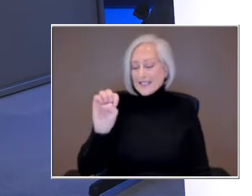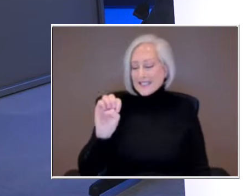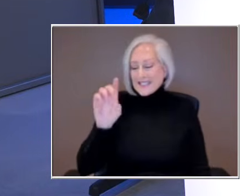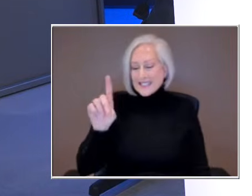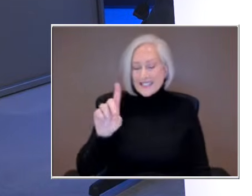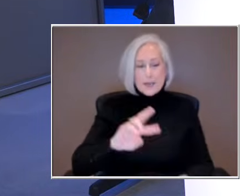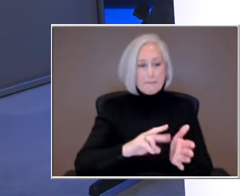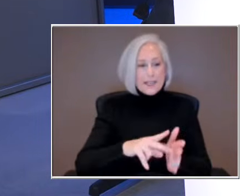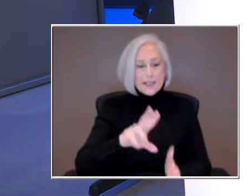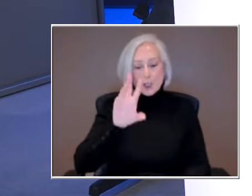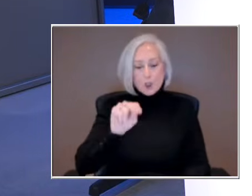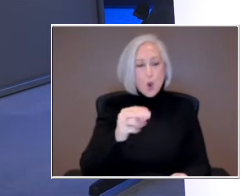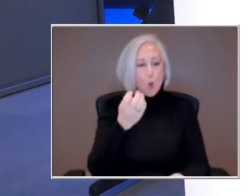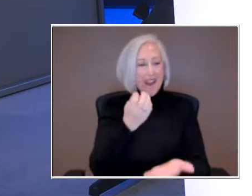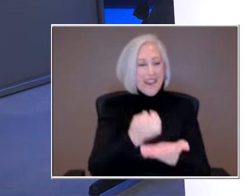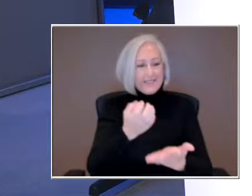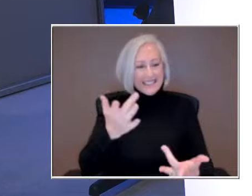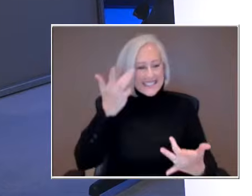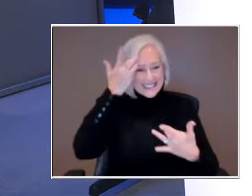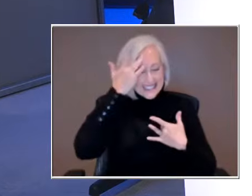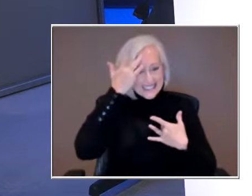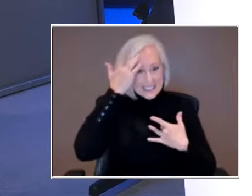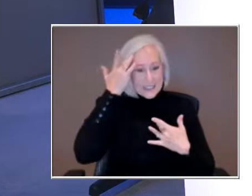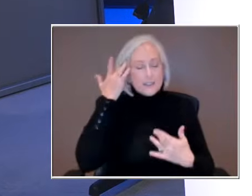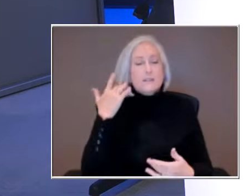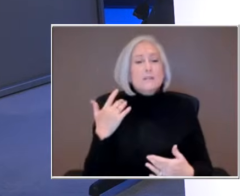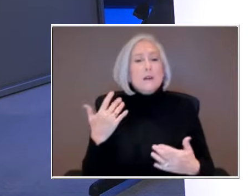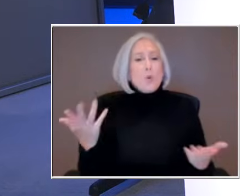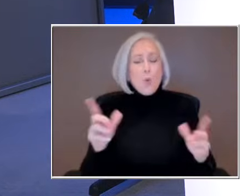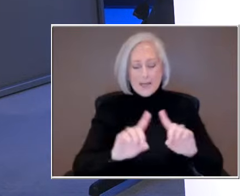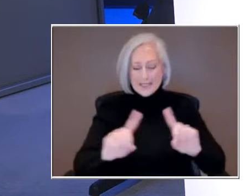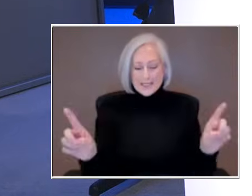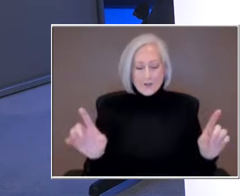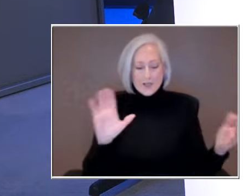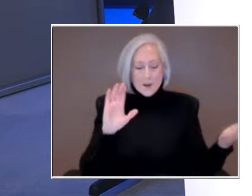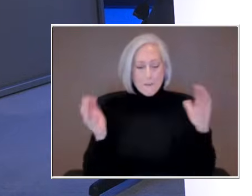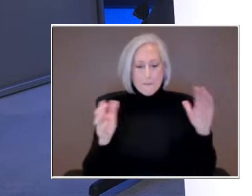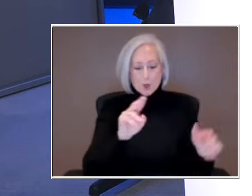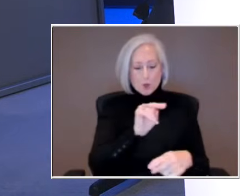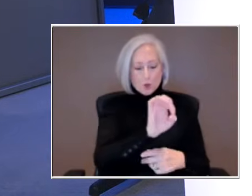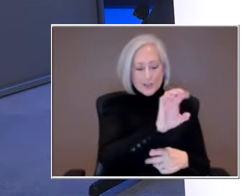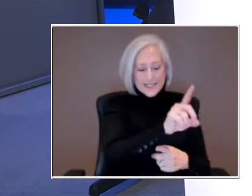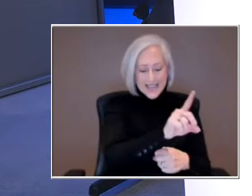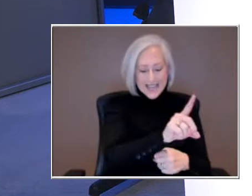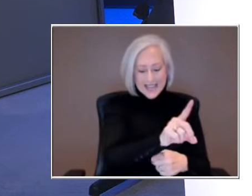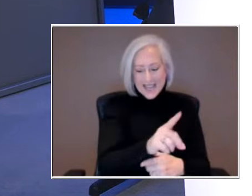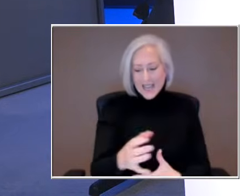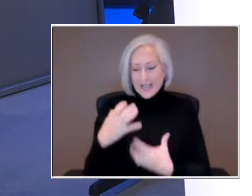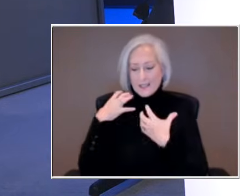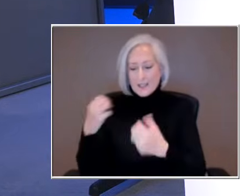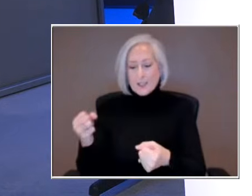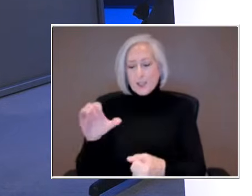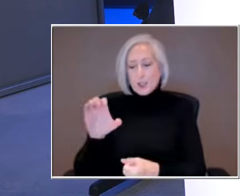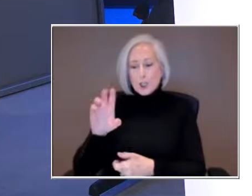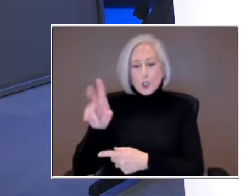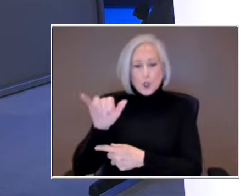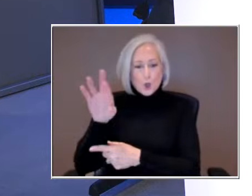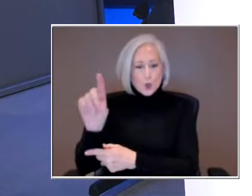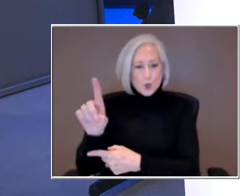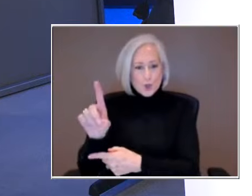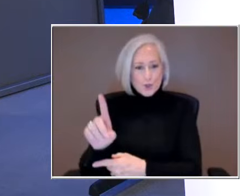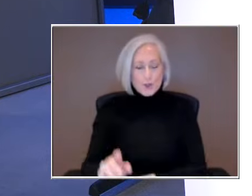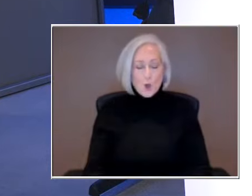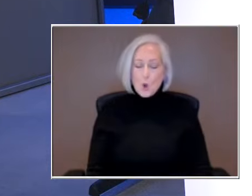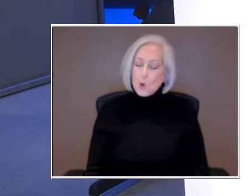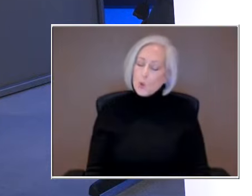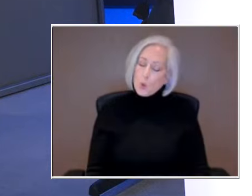of disease. What's the difference between no evidence of disease and cured? Yeah, that's a really tough question